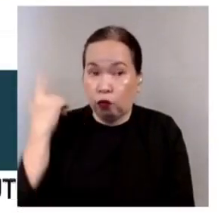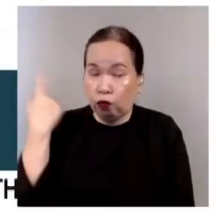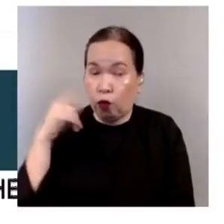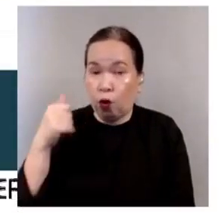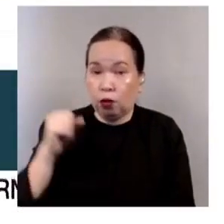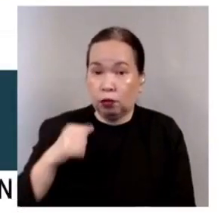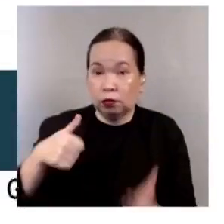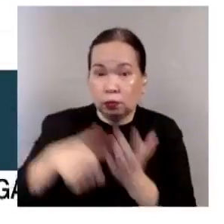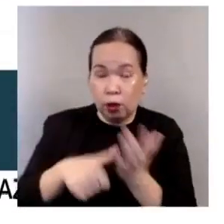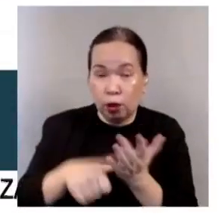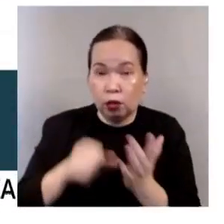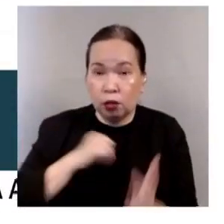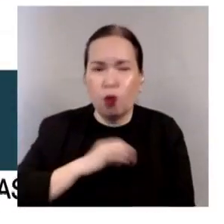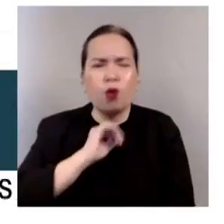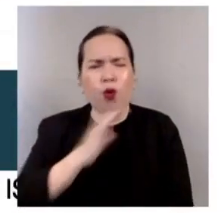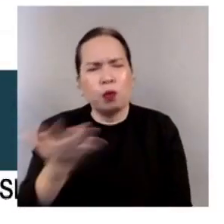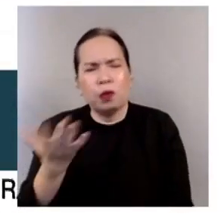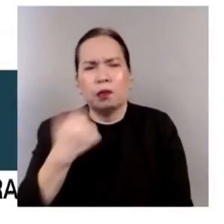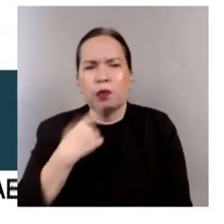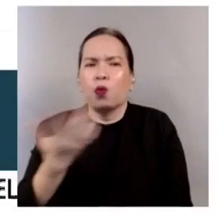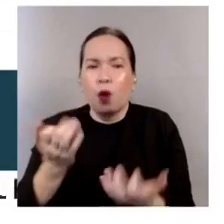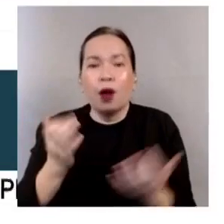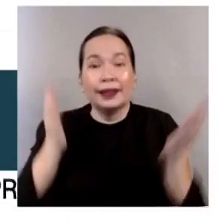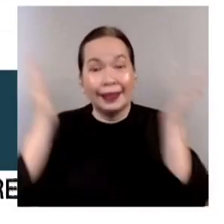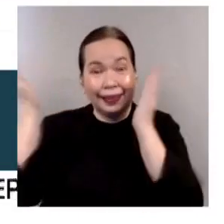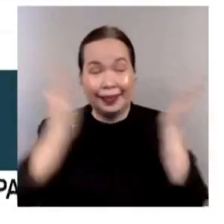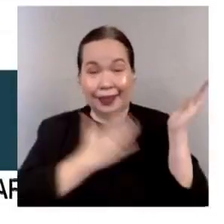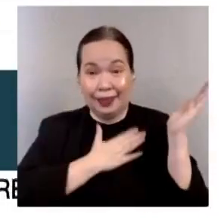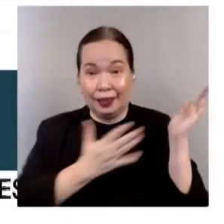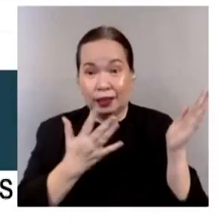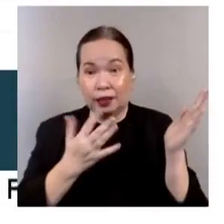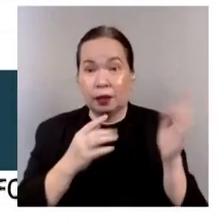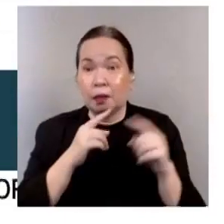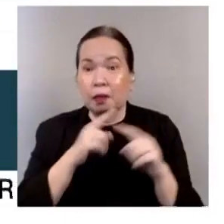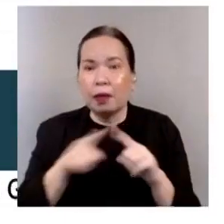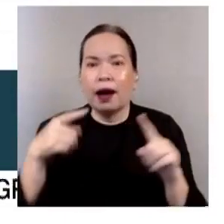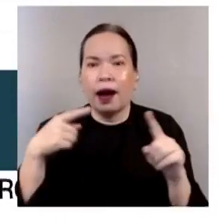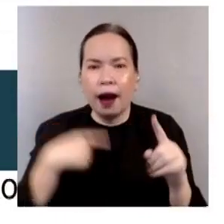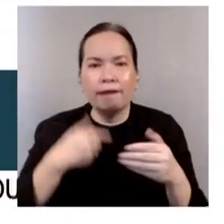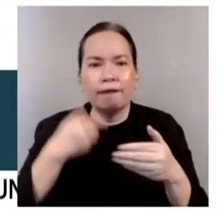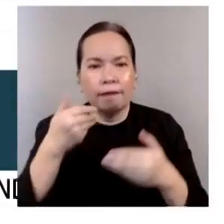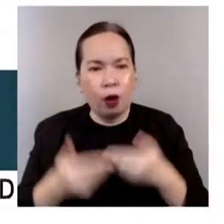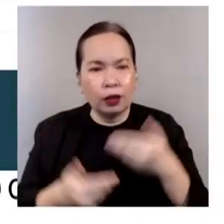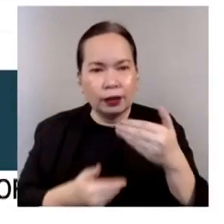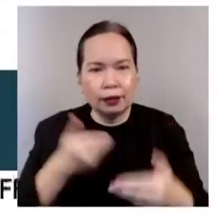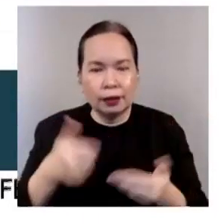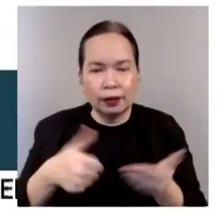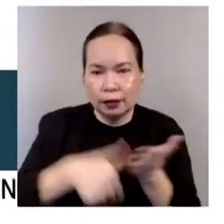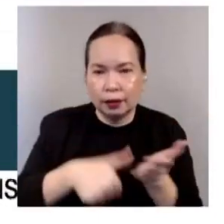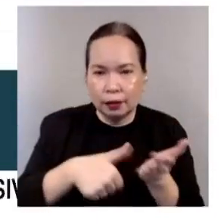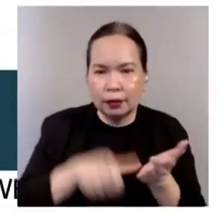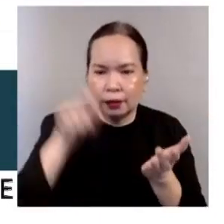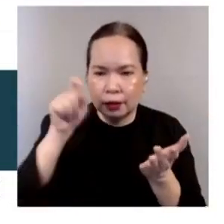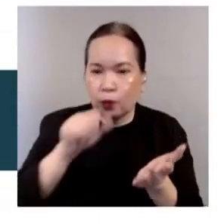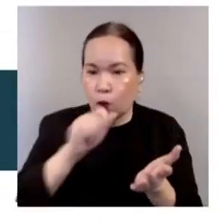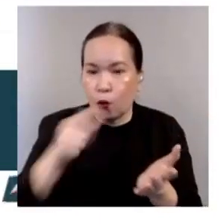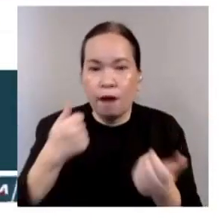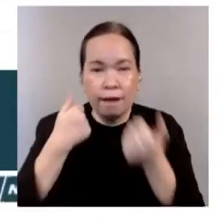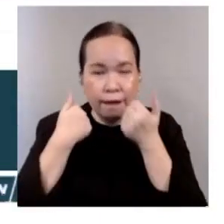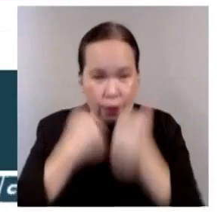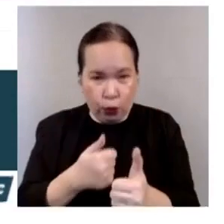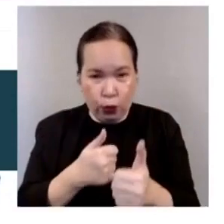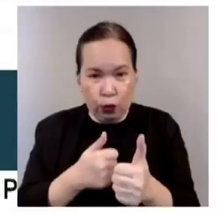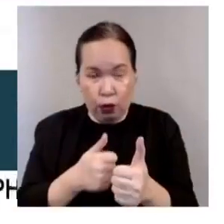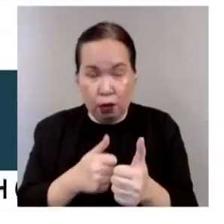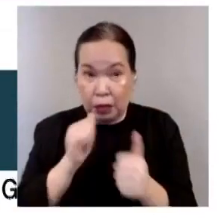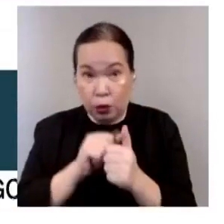everyone wants to serve, wants to be a leader. But we've got this process of election and everyone has to go through it. At hindi naman lahat